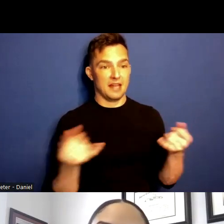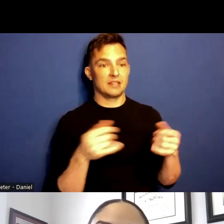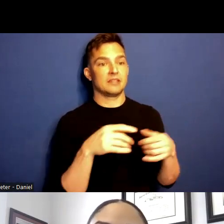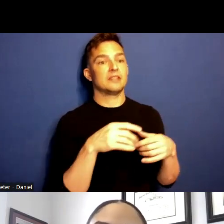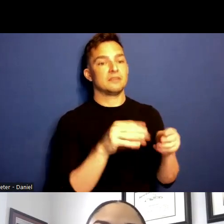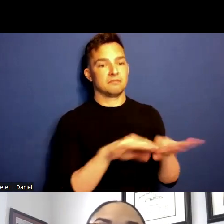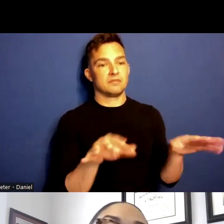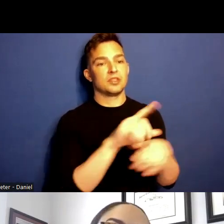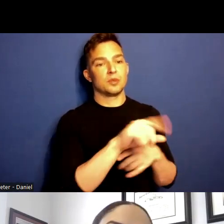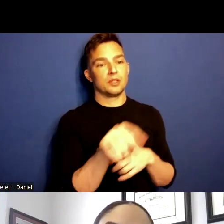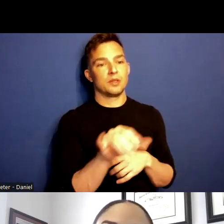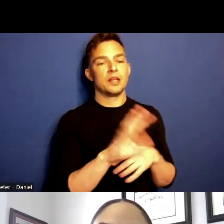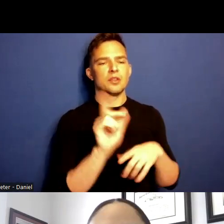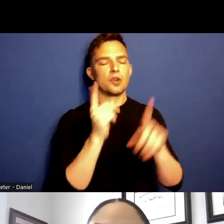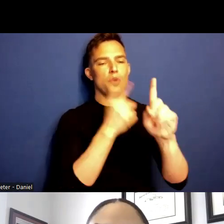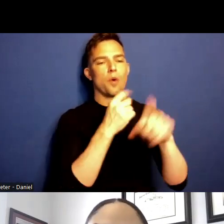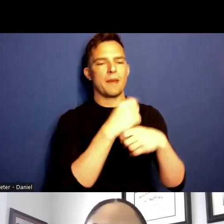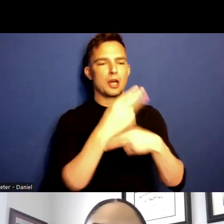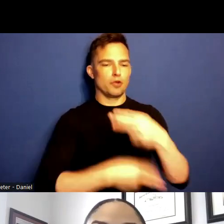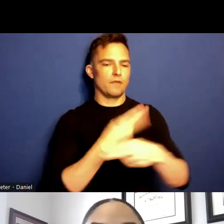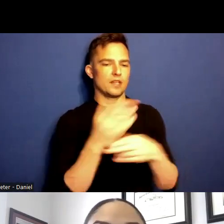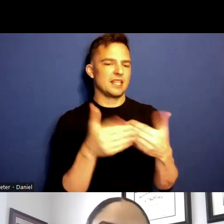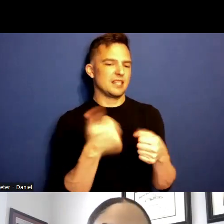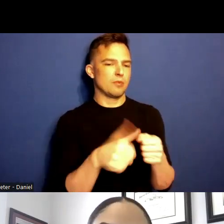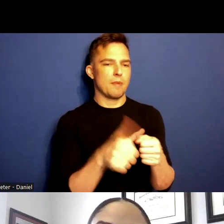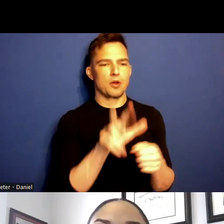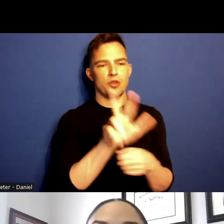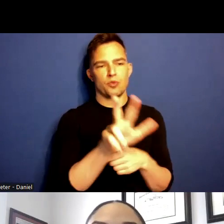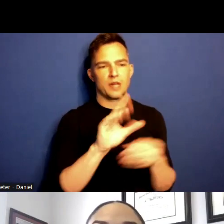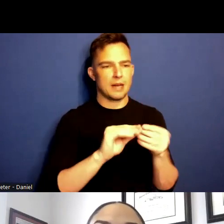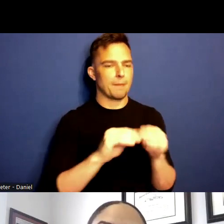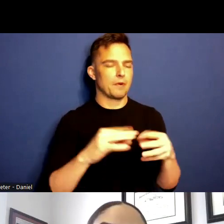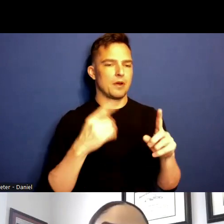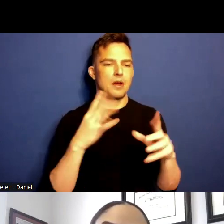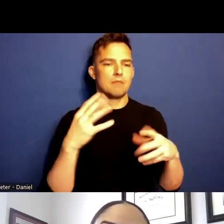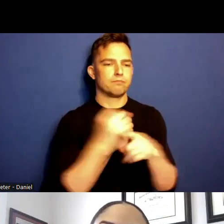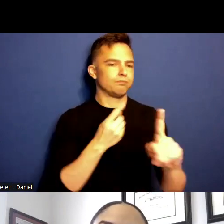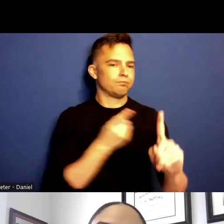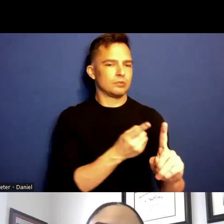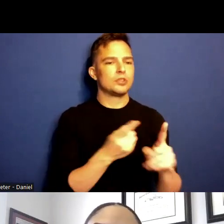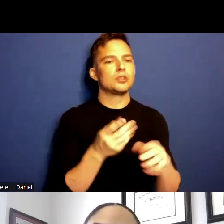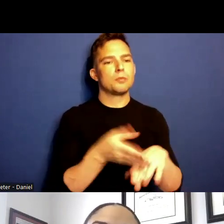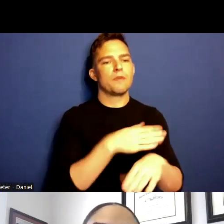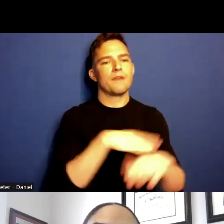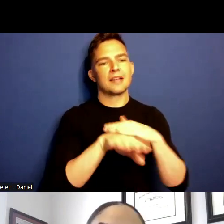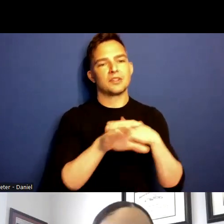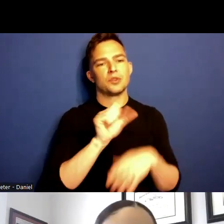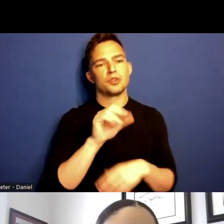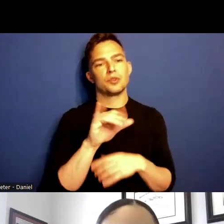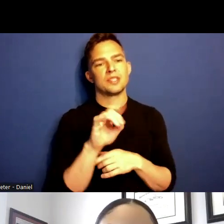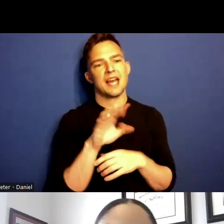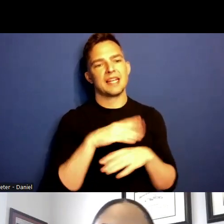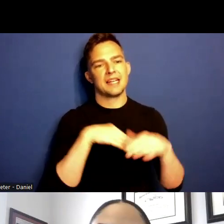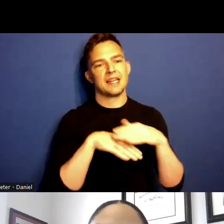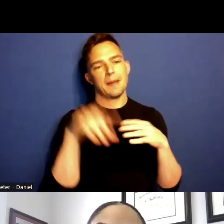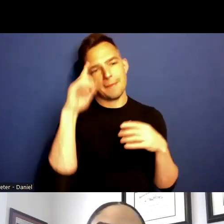of establishing a universal, easy to remember 3-digit number to improve access to suicide prevention and mental health crisis